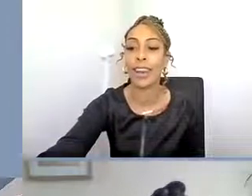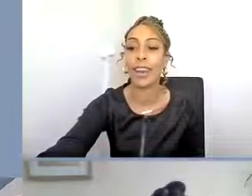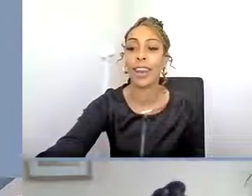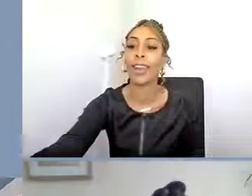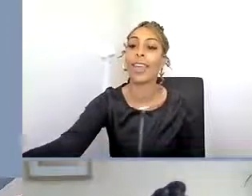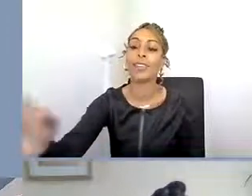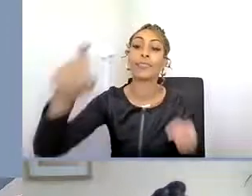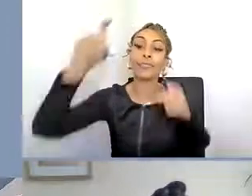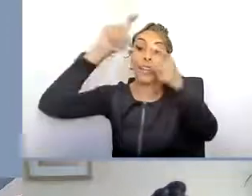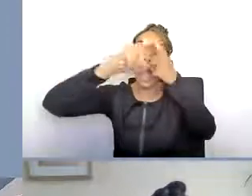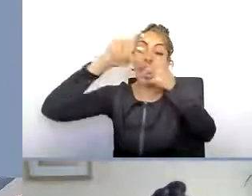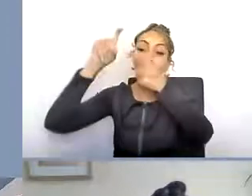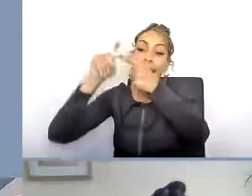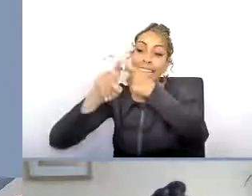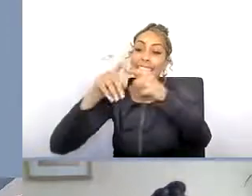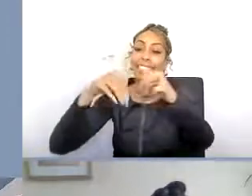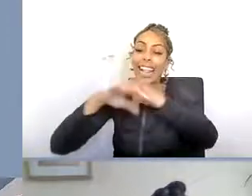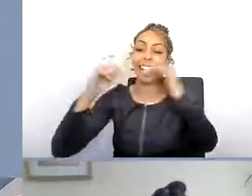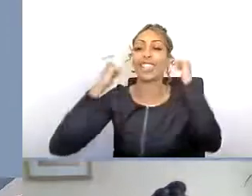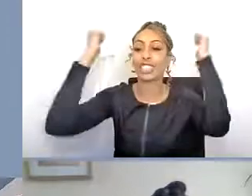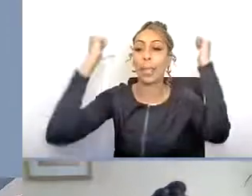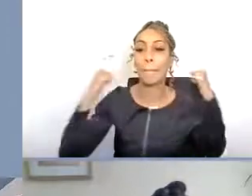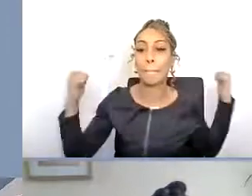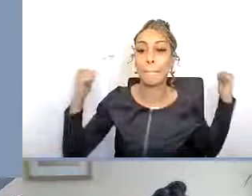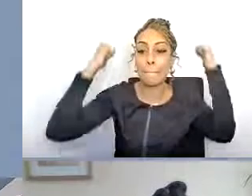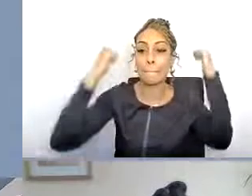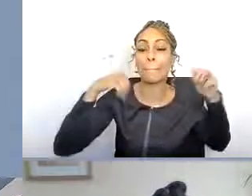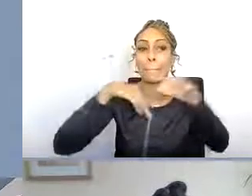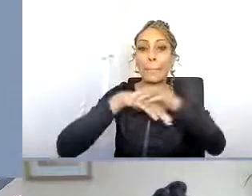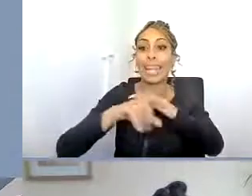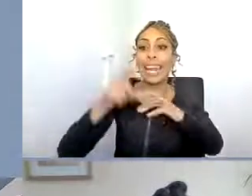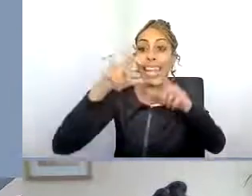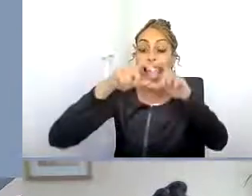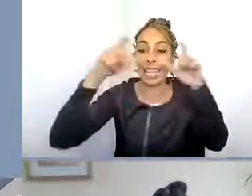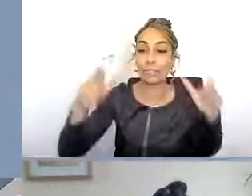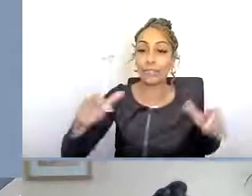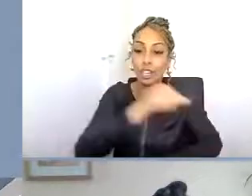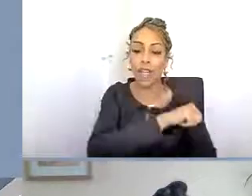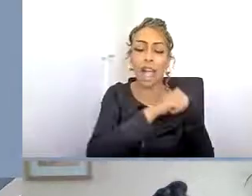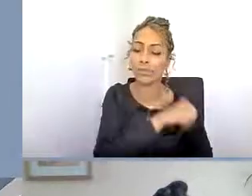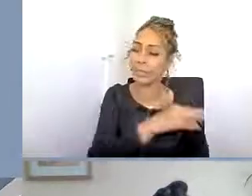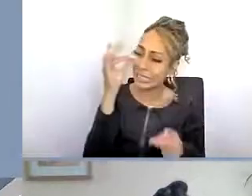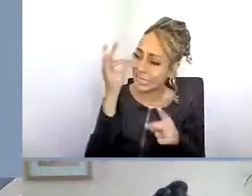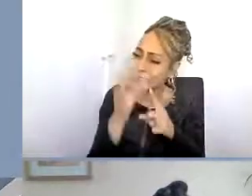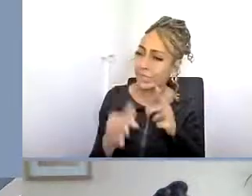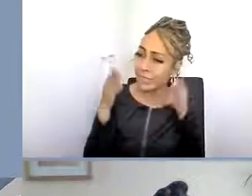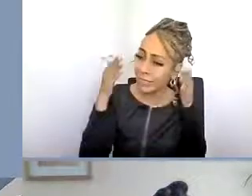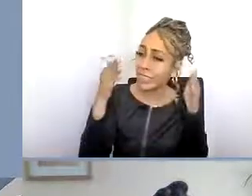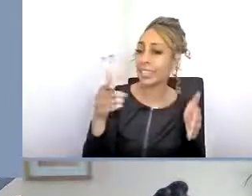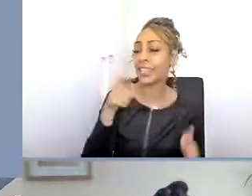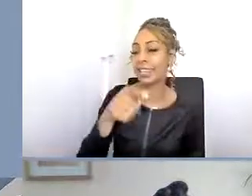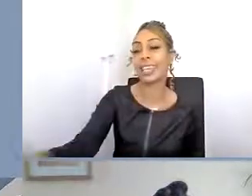rehabilitation gymnasiums at Addenbrooke's Hospital in Cambridge. And it had the specific purpose